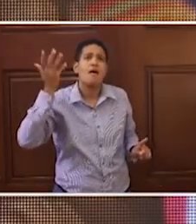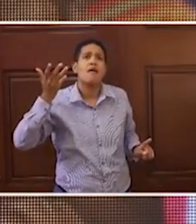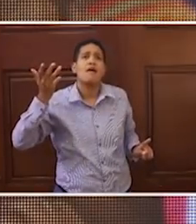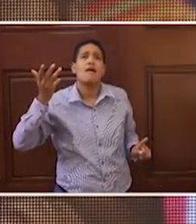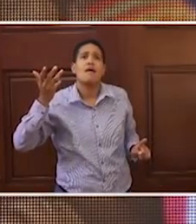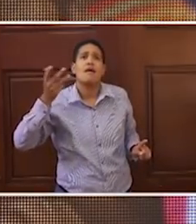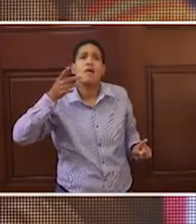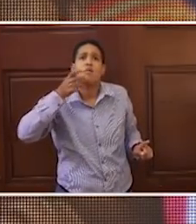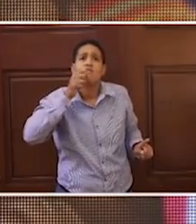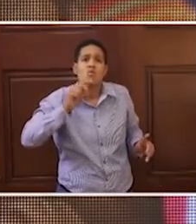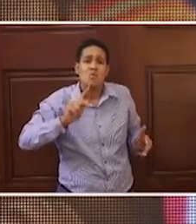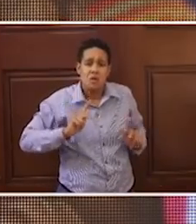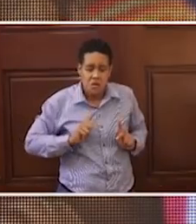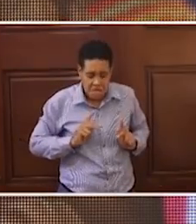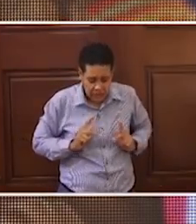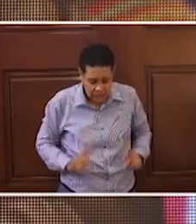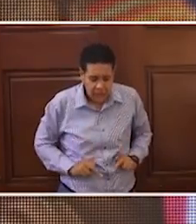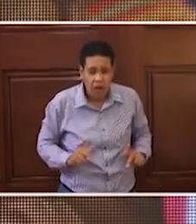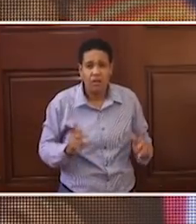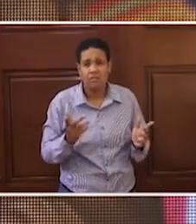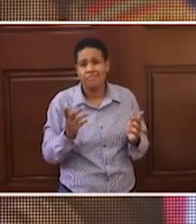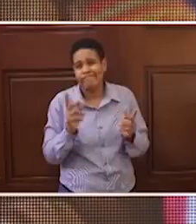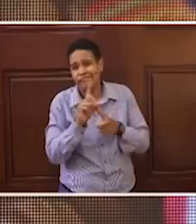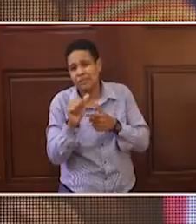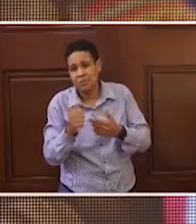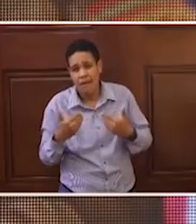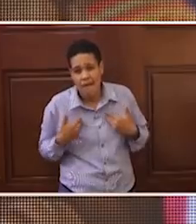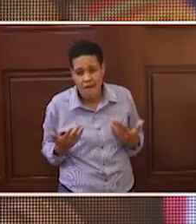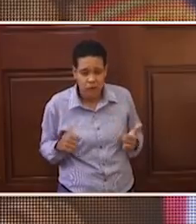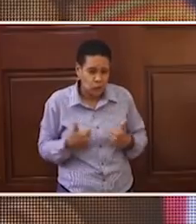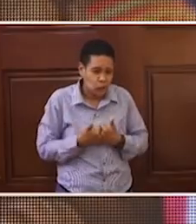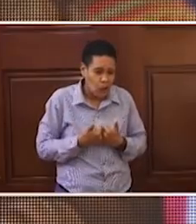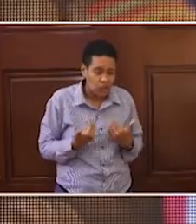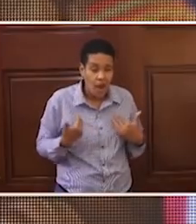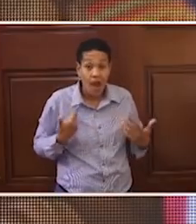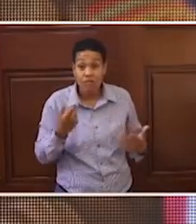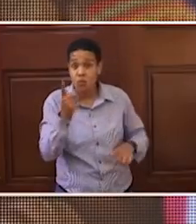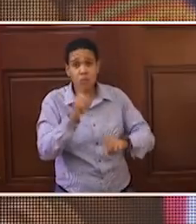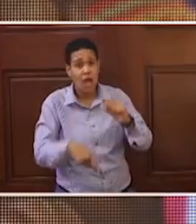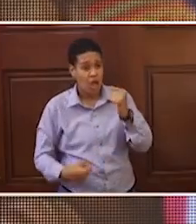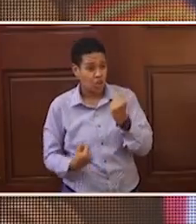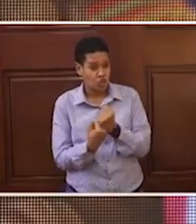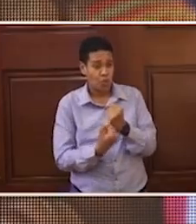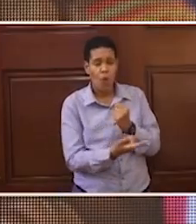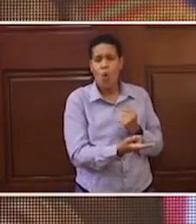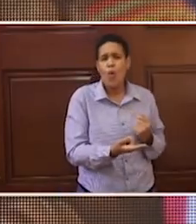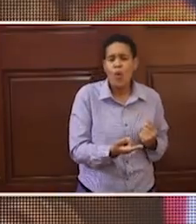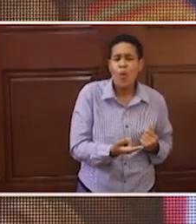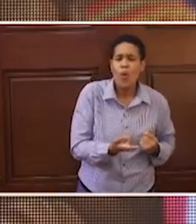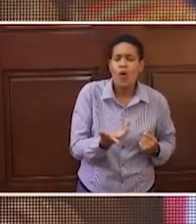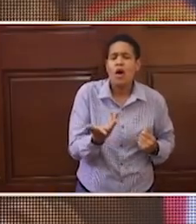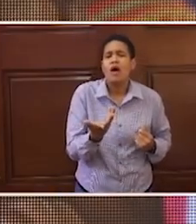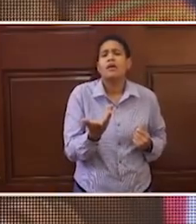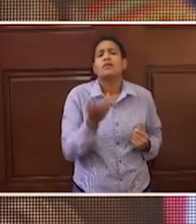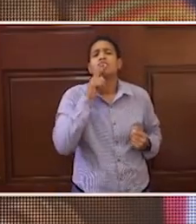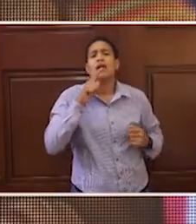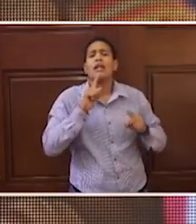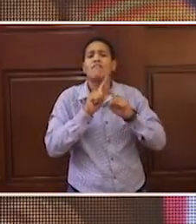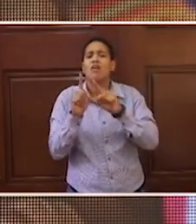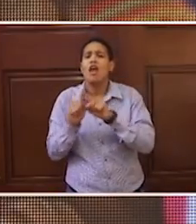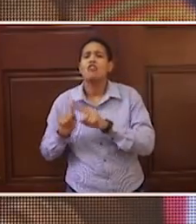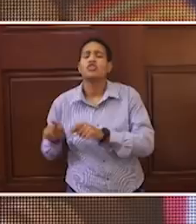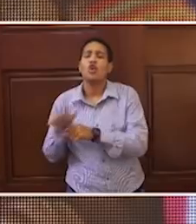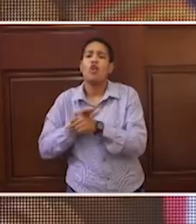who is physically challenged, and you are not able to support that person, then the various